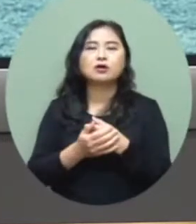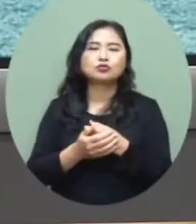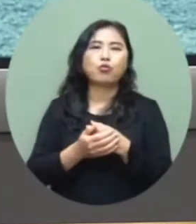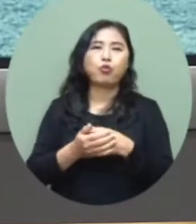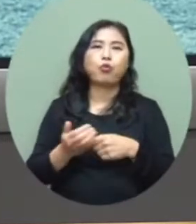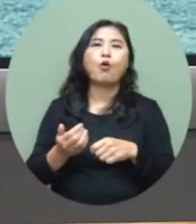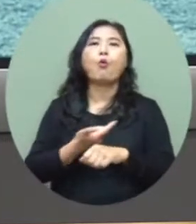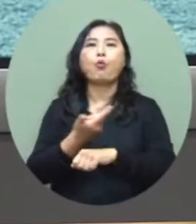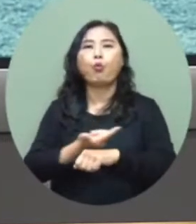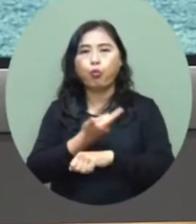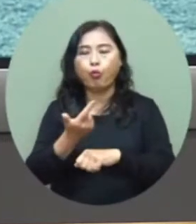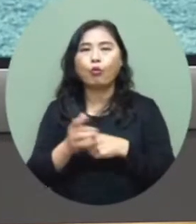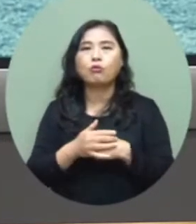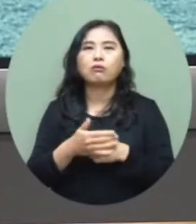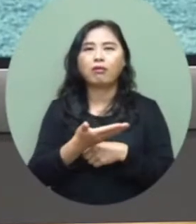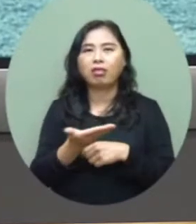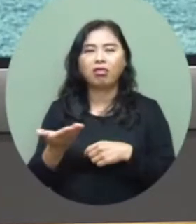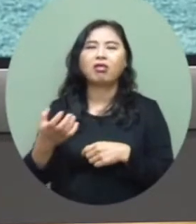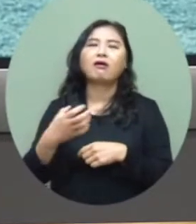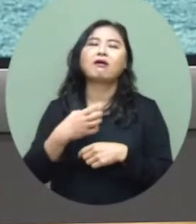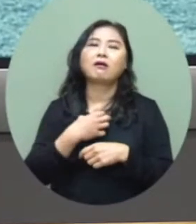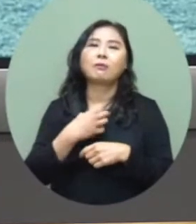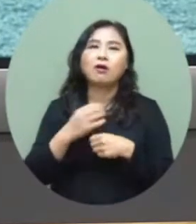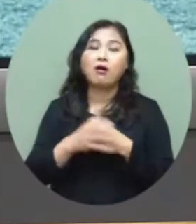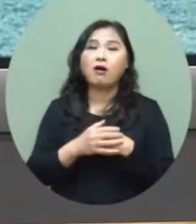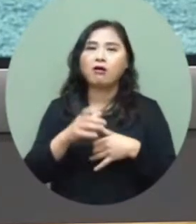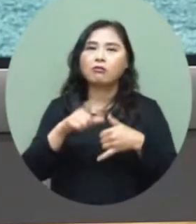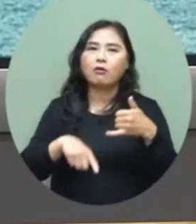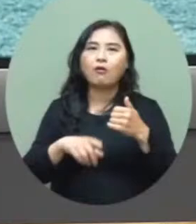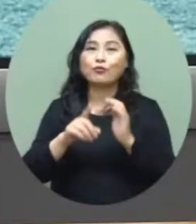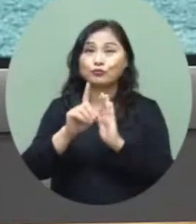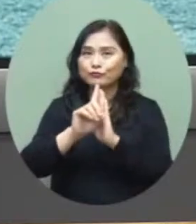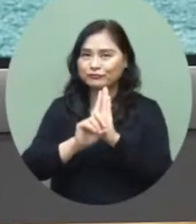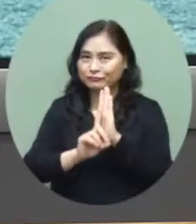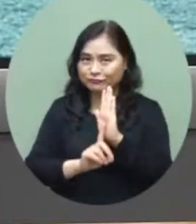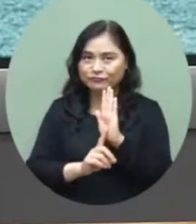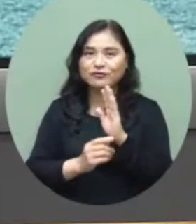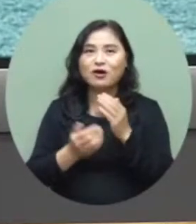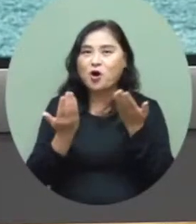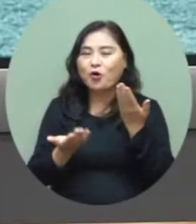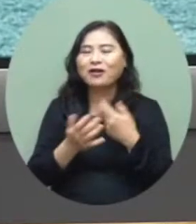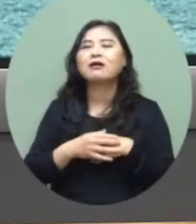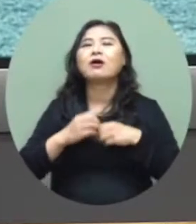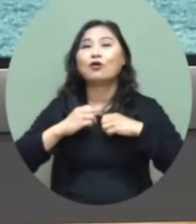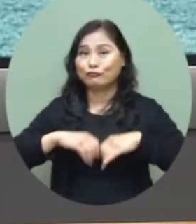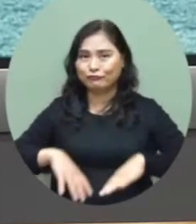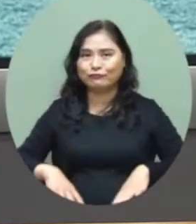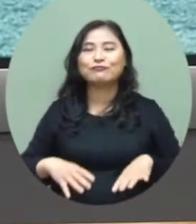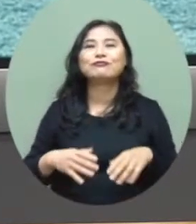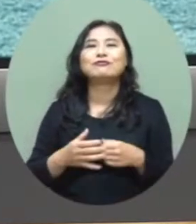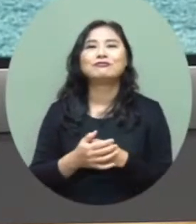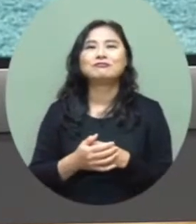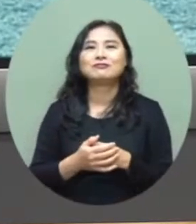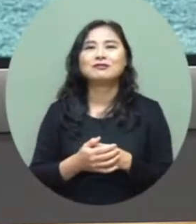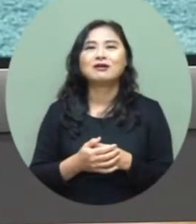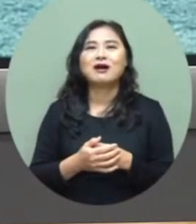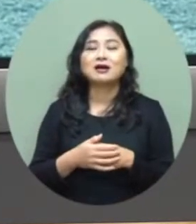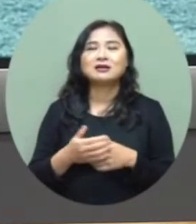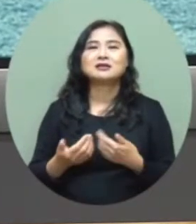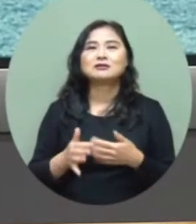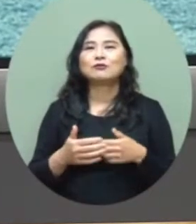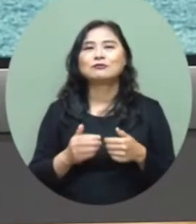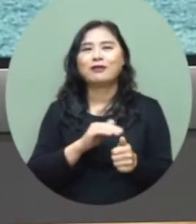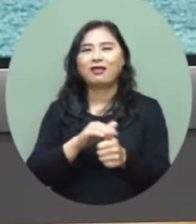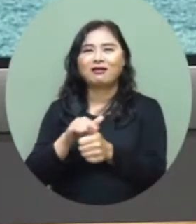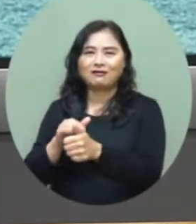and the fact that vigorous social distancing measures have been in place for quite some time, people may not be